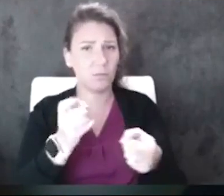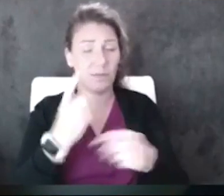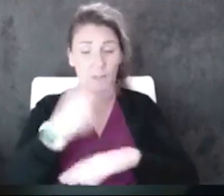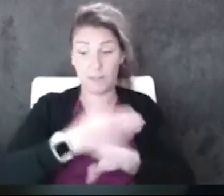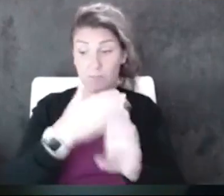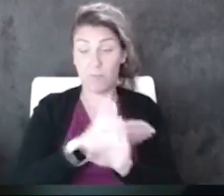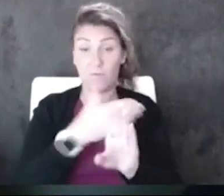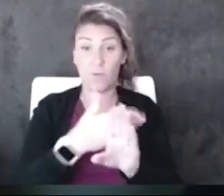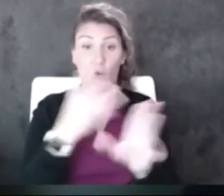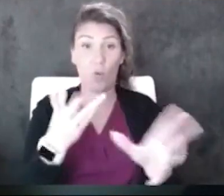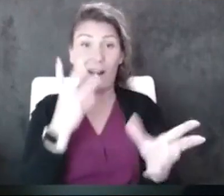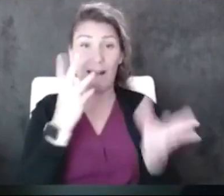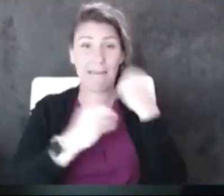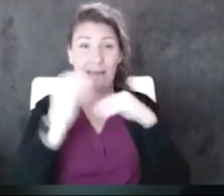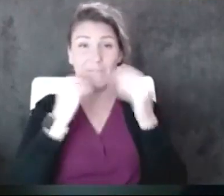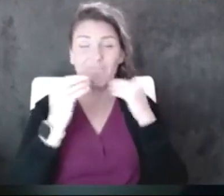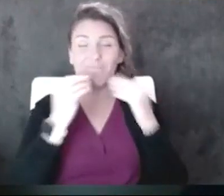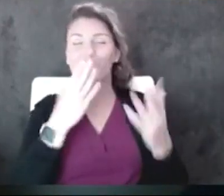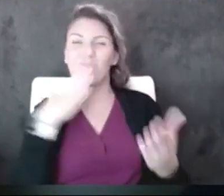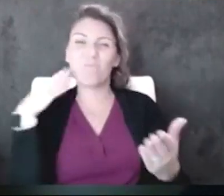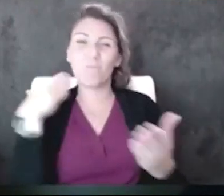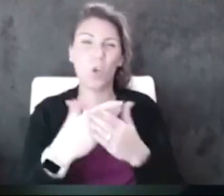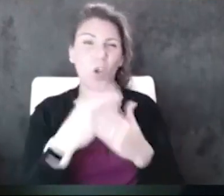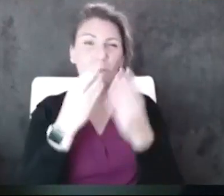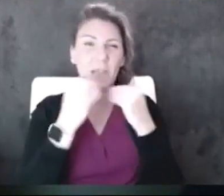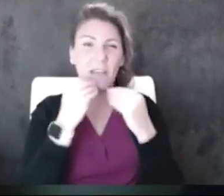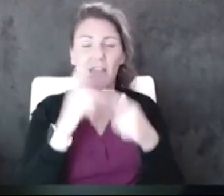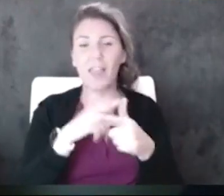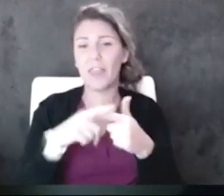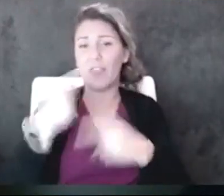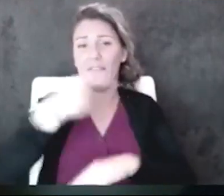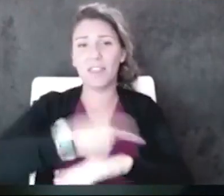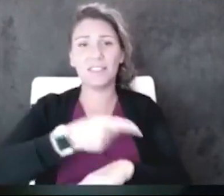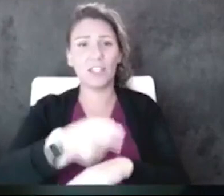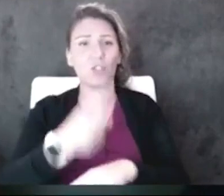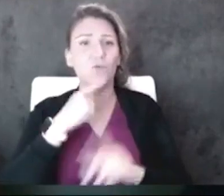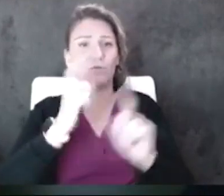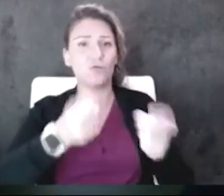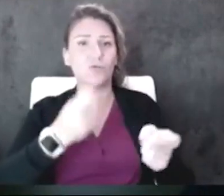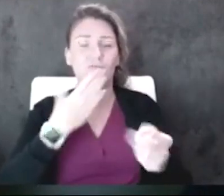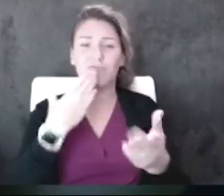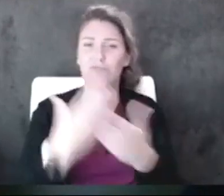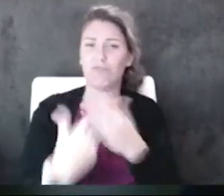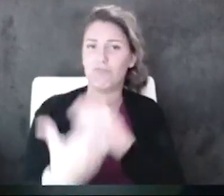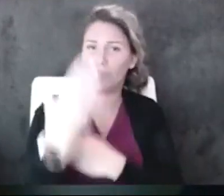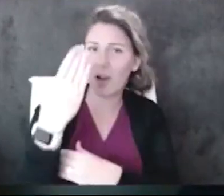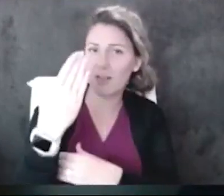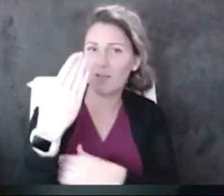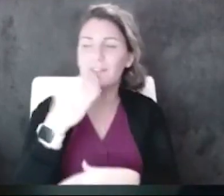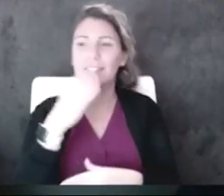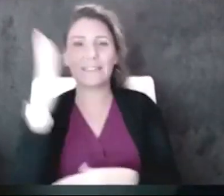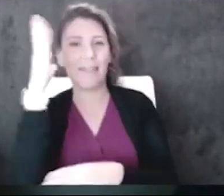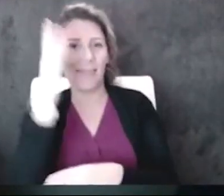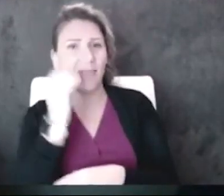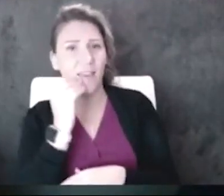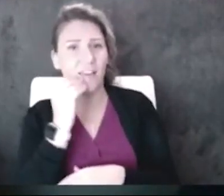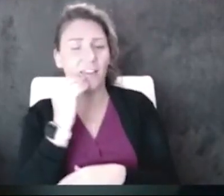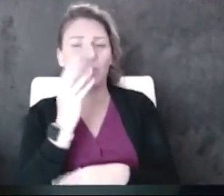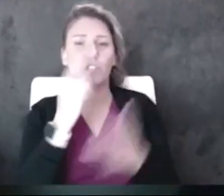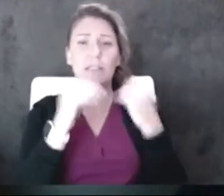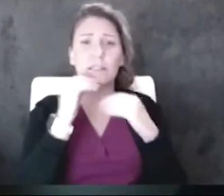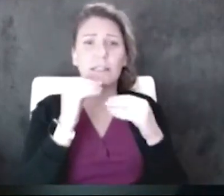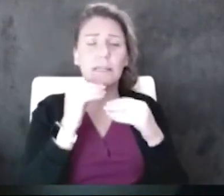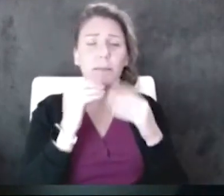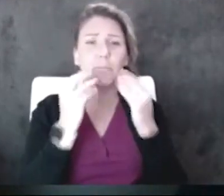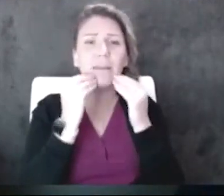hearty meal, and then the day that you donate, make sure you eat a well-rounded breakfast, lunch, eat a meal within 1 to